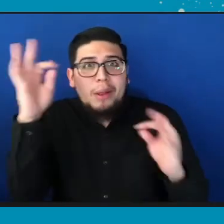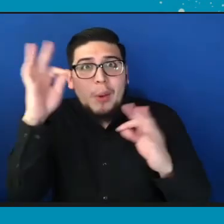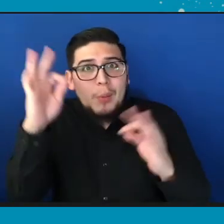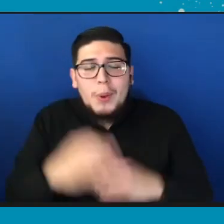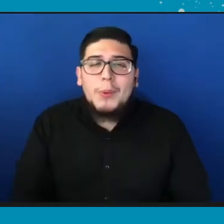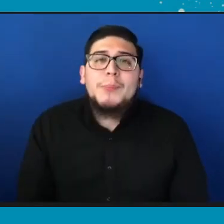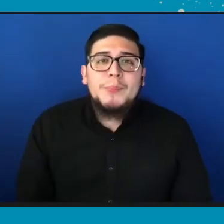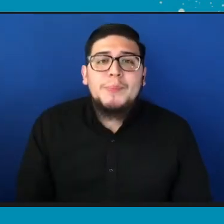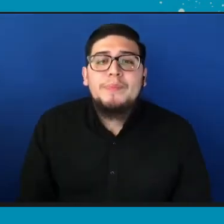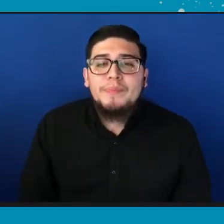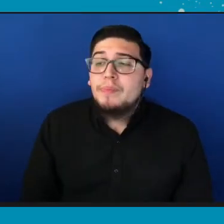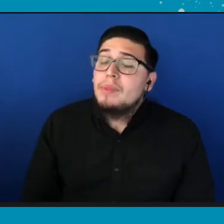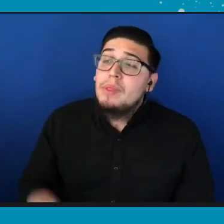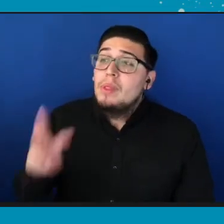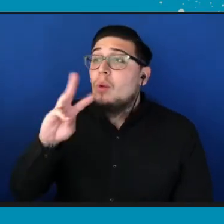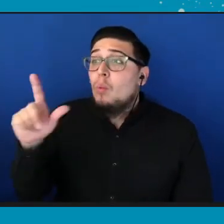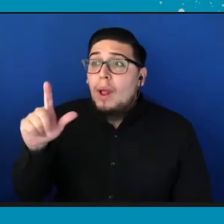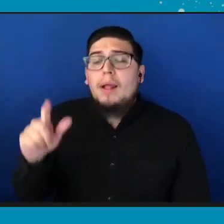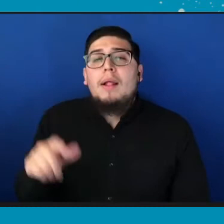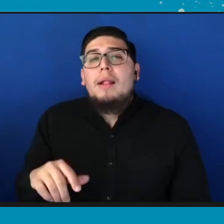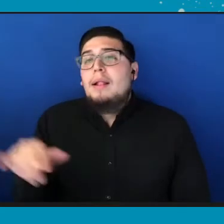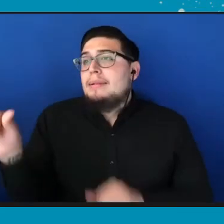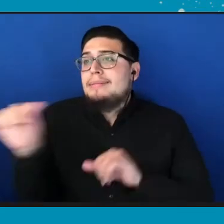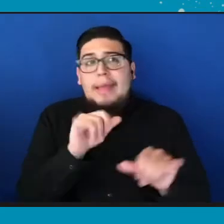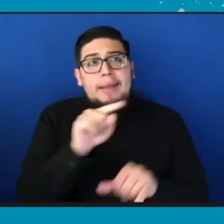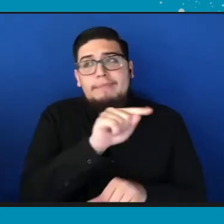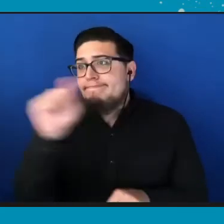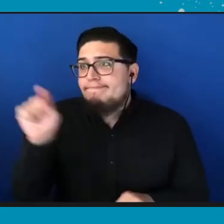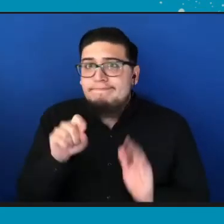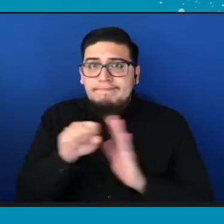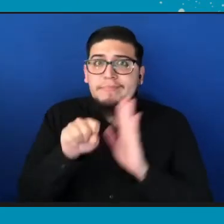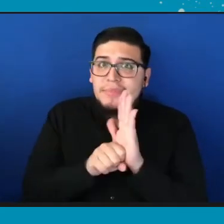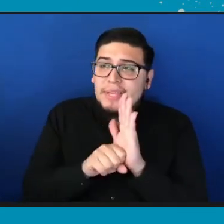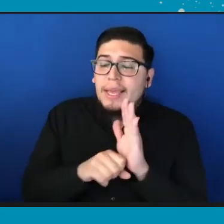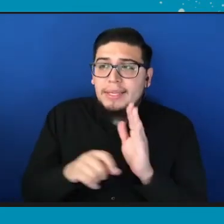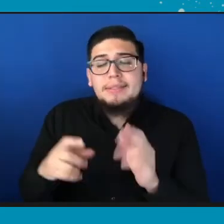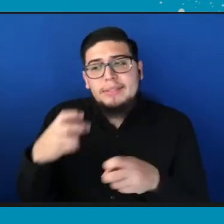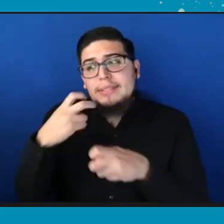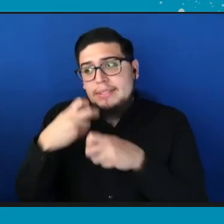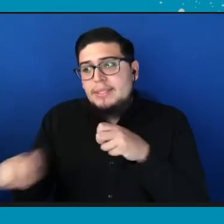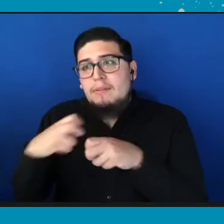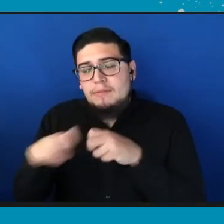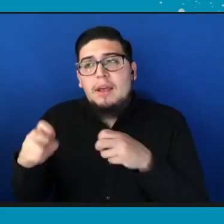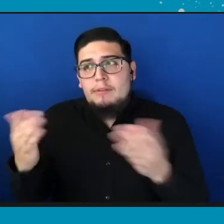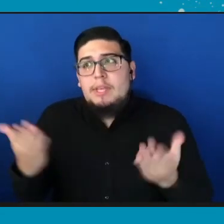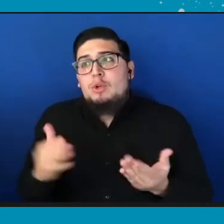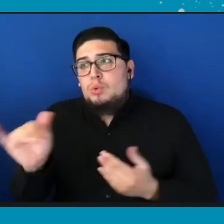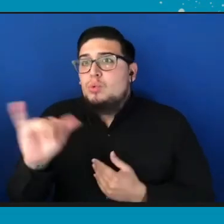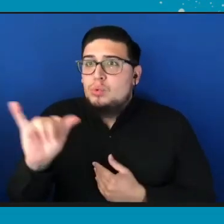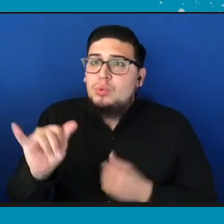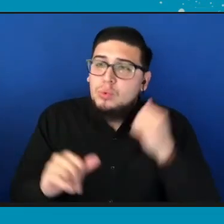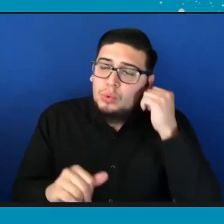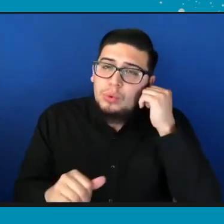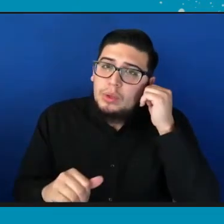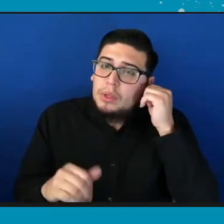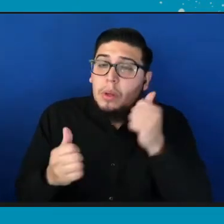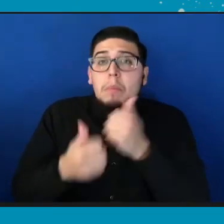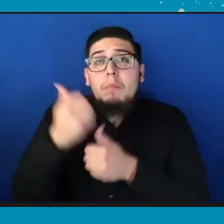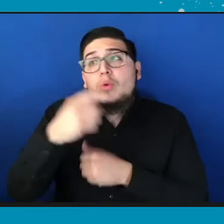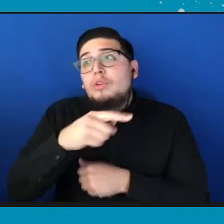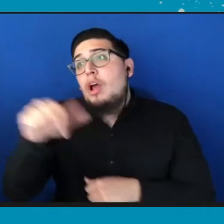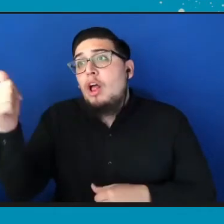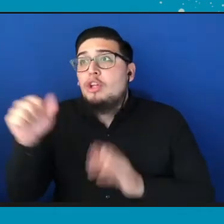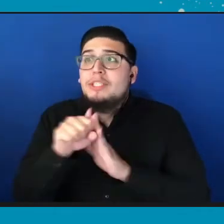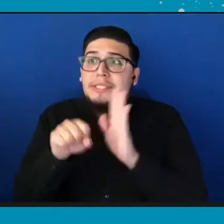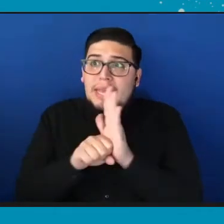Well, Tennessee is like the other states is some tough goings here. like most of the other states, our voter